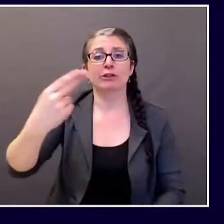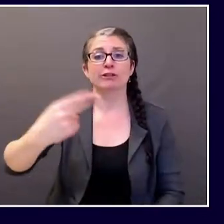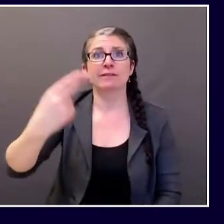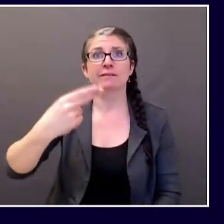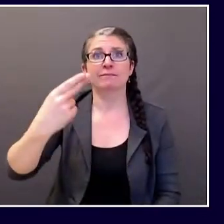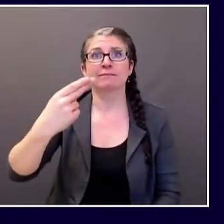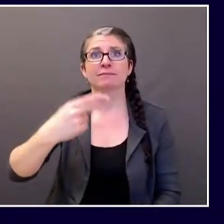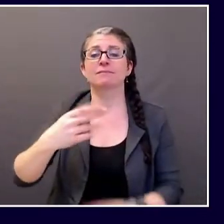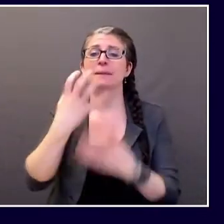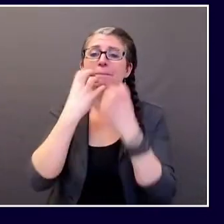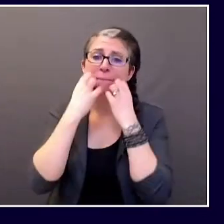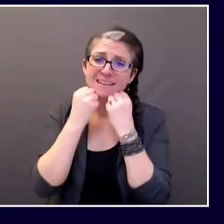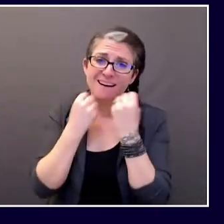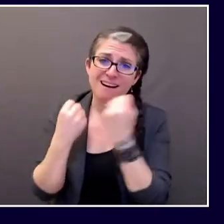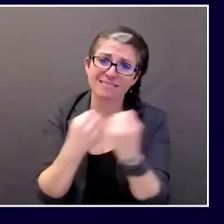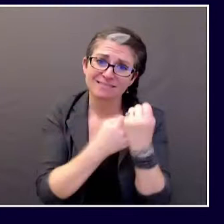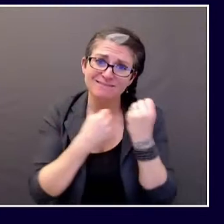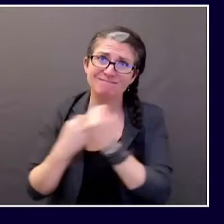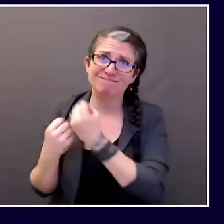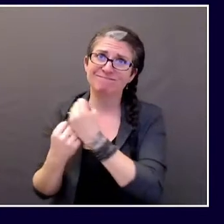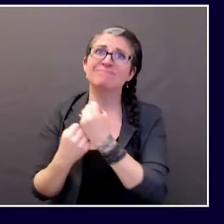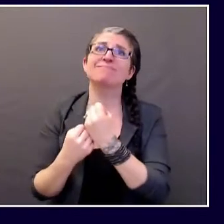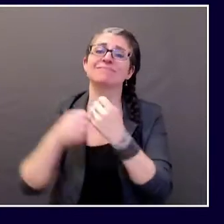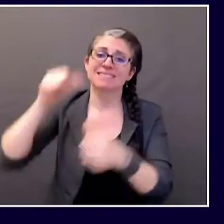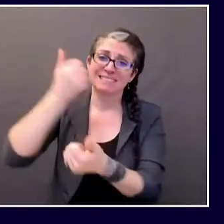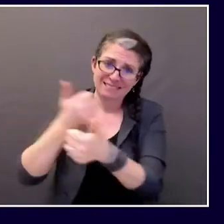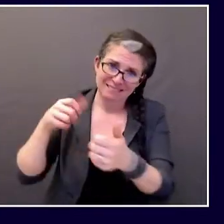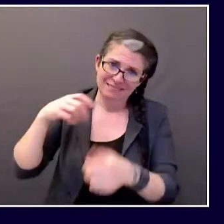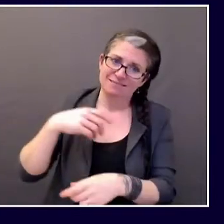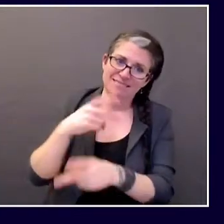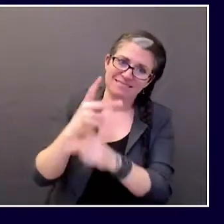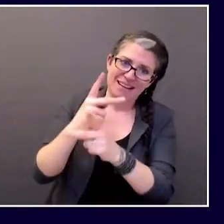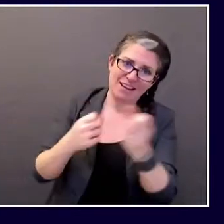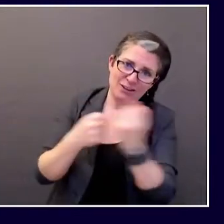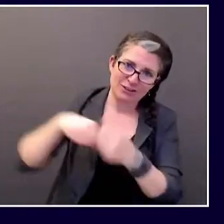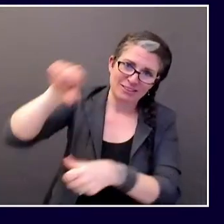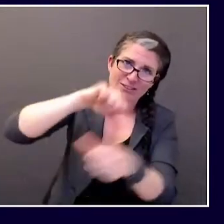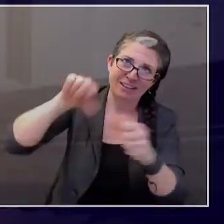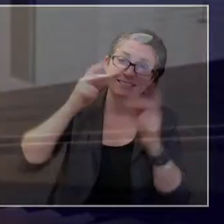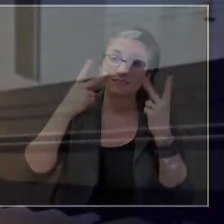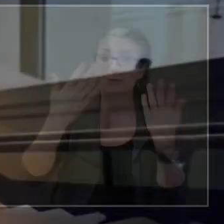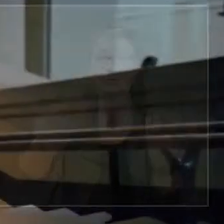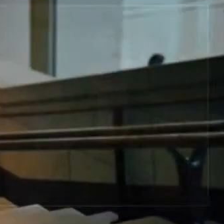As always, and in the meantime, please be kind and take care of one another. We'll catch up again soon.